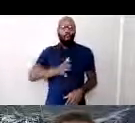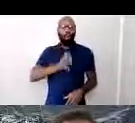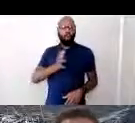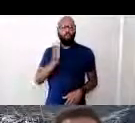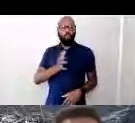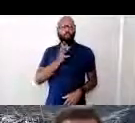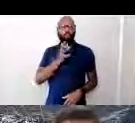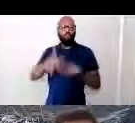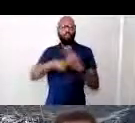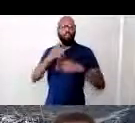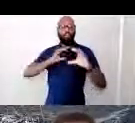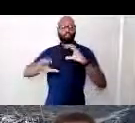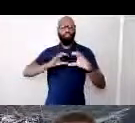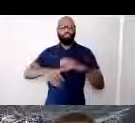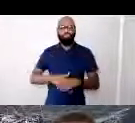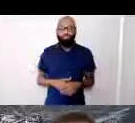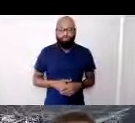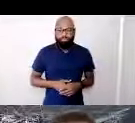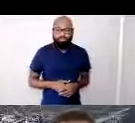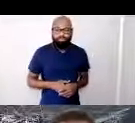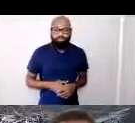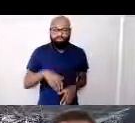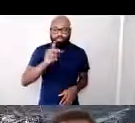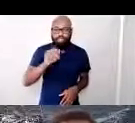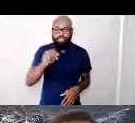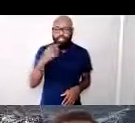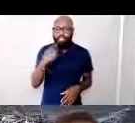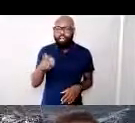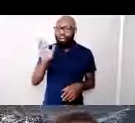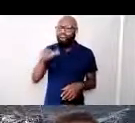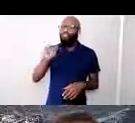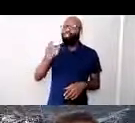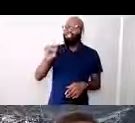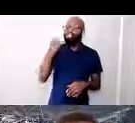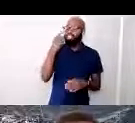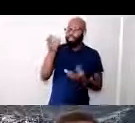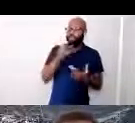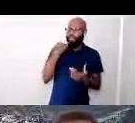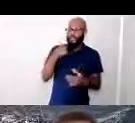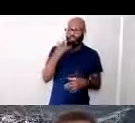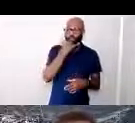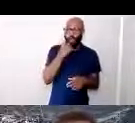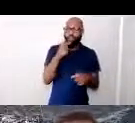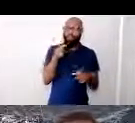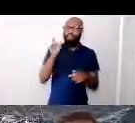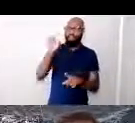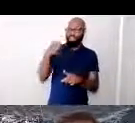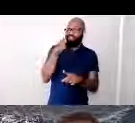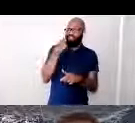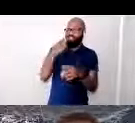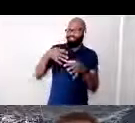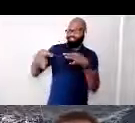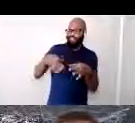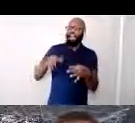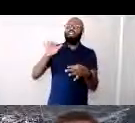But so Justin, correct me if I'm wrong, that, you know, what you just expressed, that would primarily be about the future commission